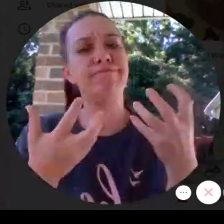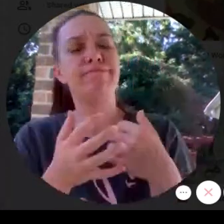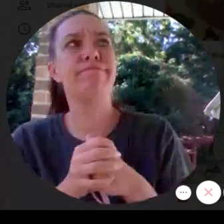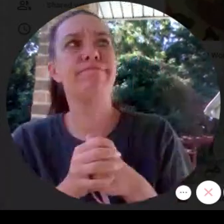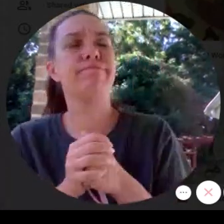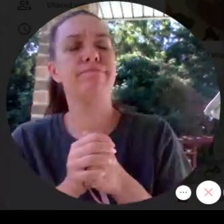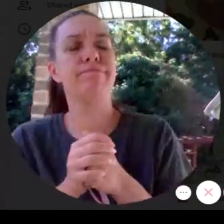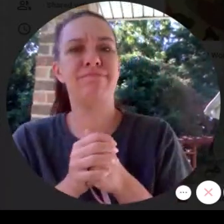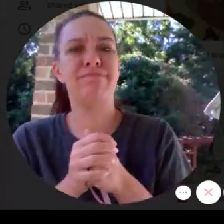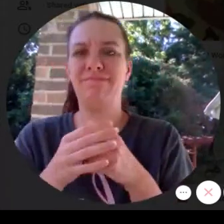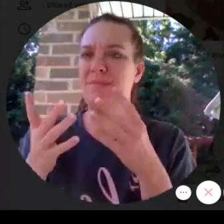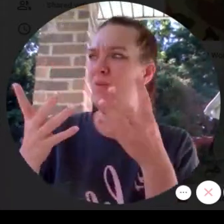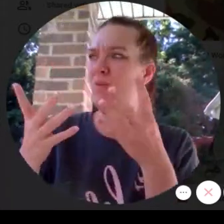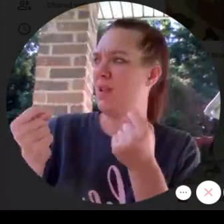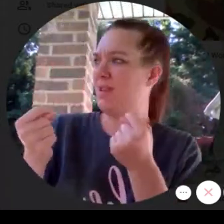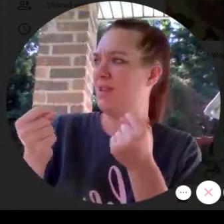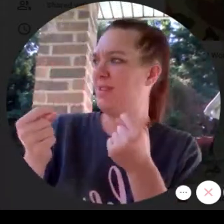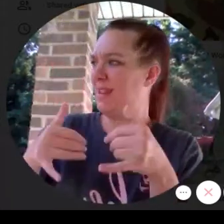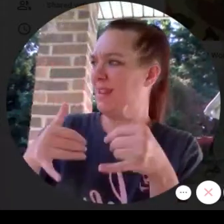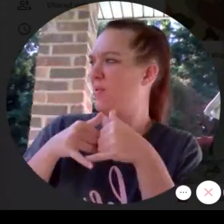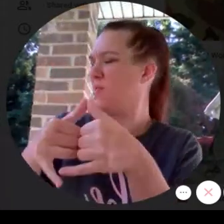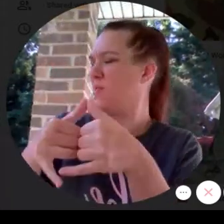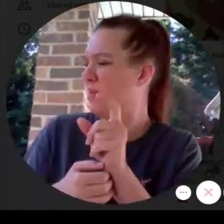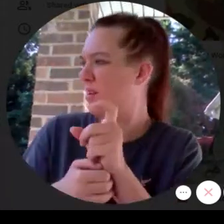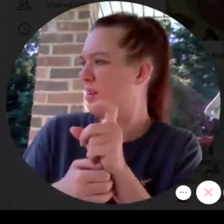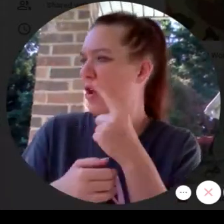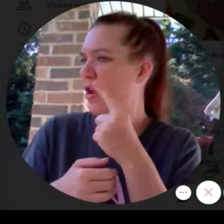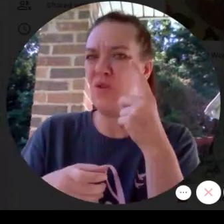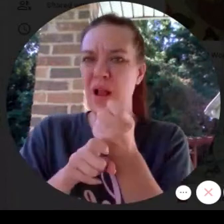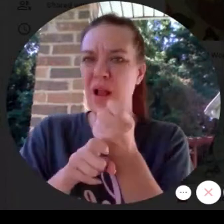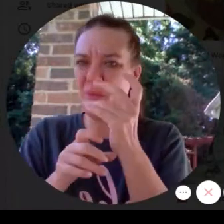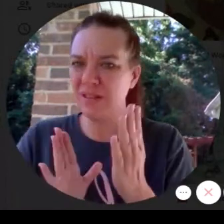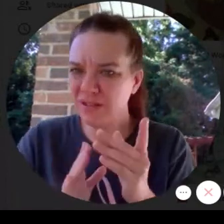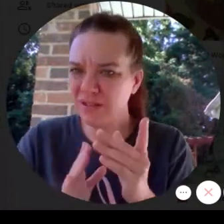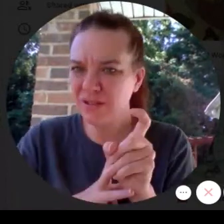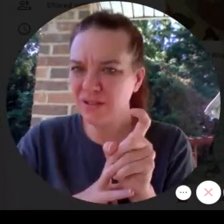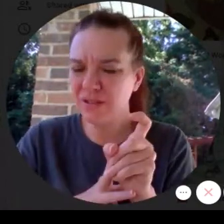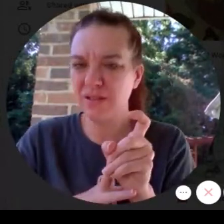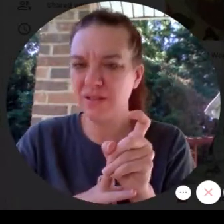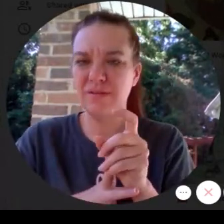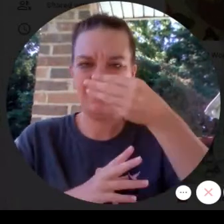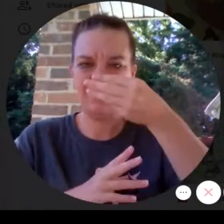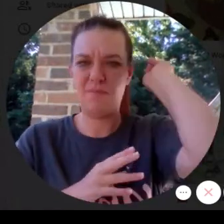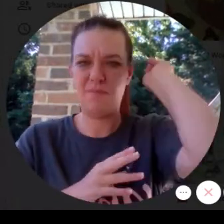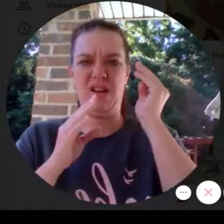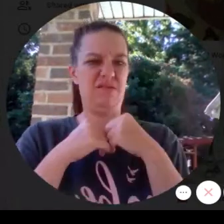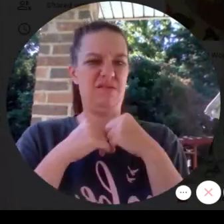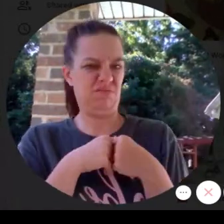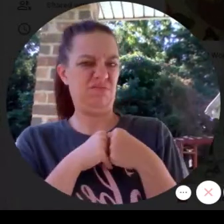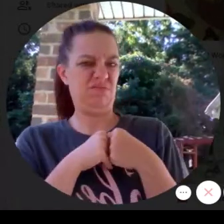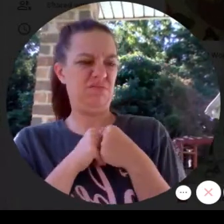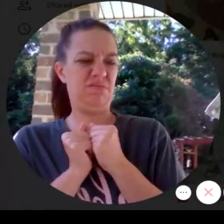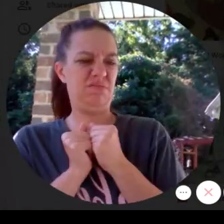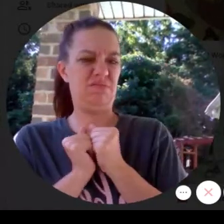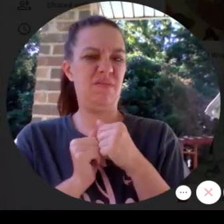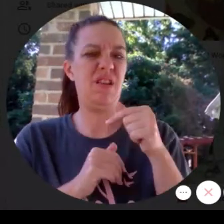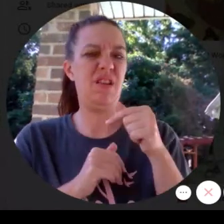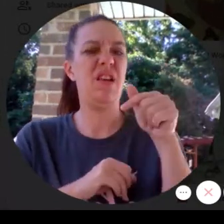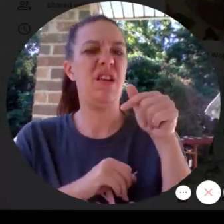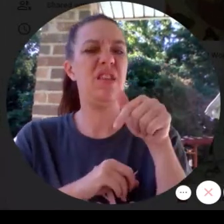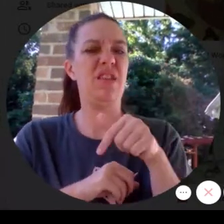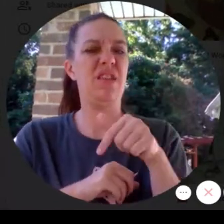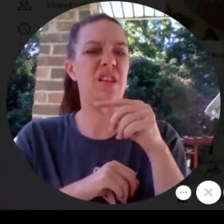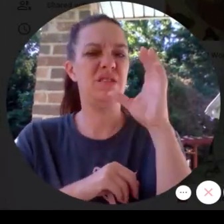"What?" said Stuart. "An award for a prankster?" Miles frowned. This was